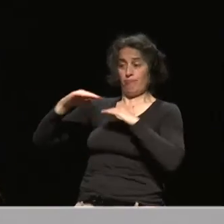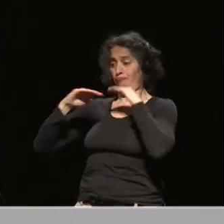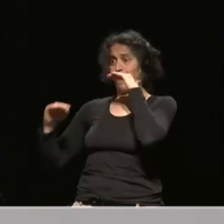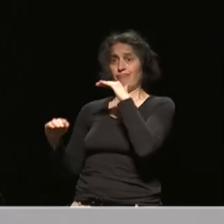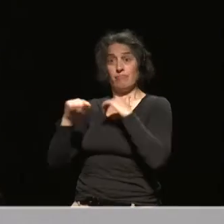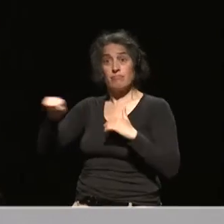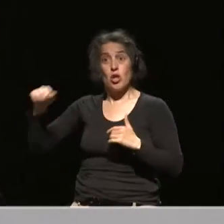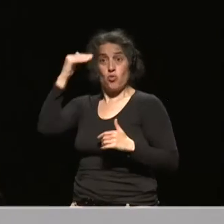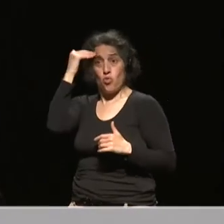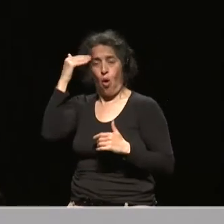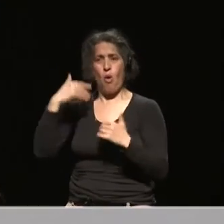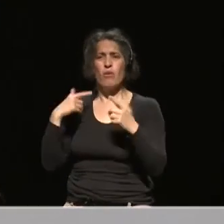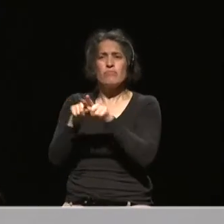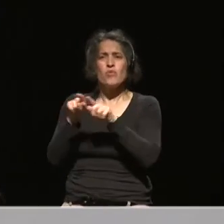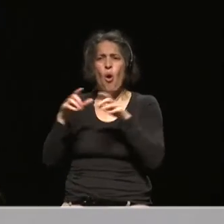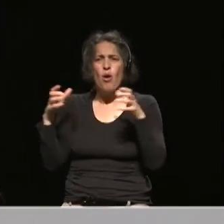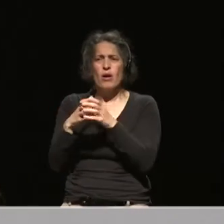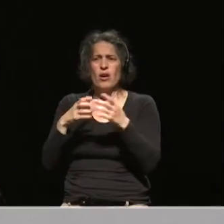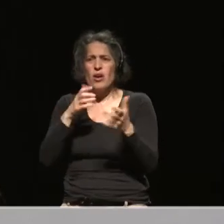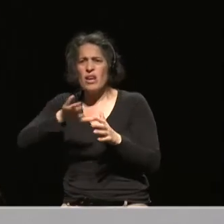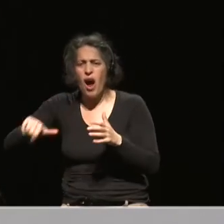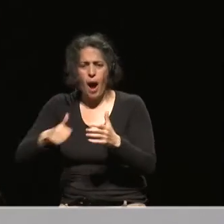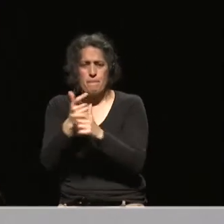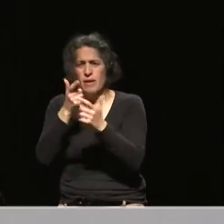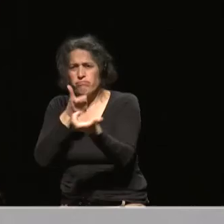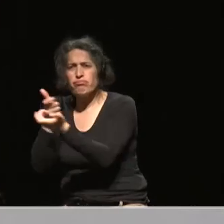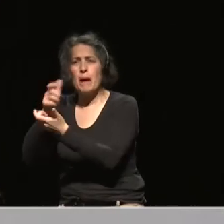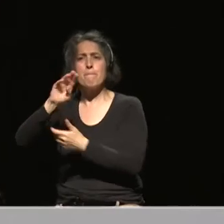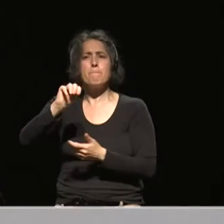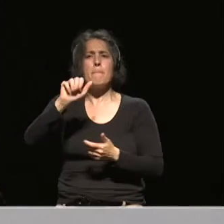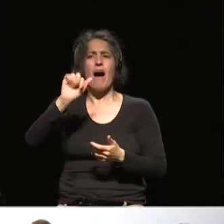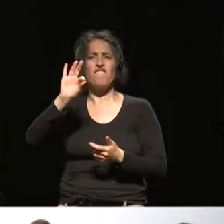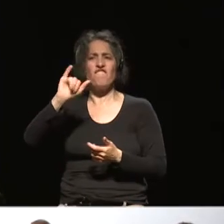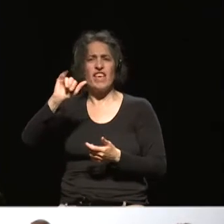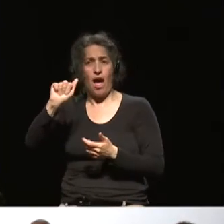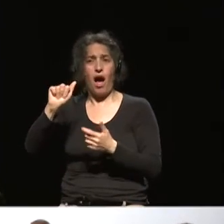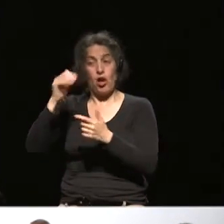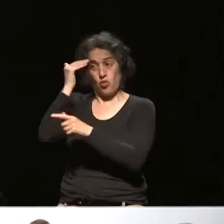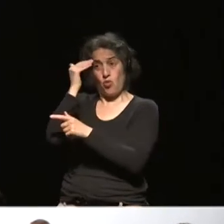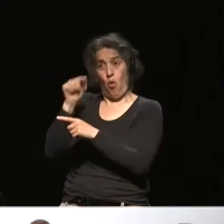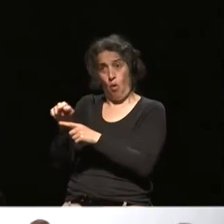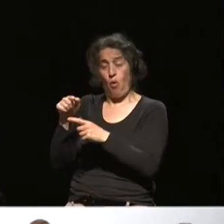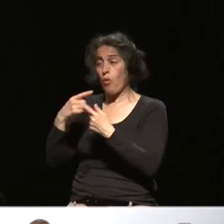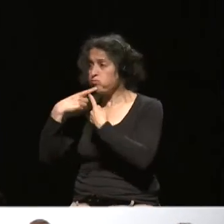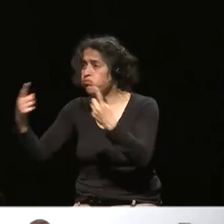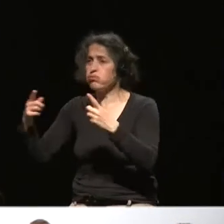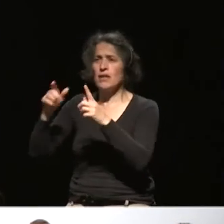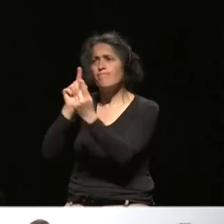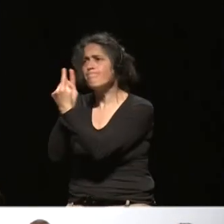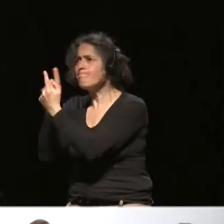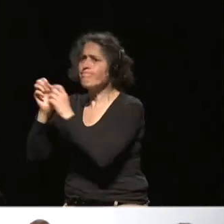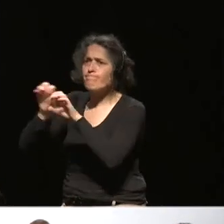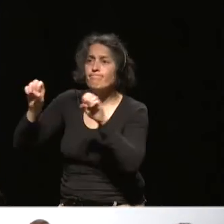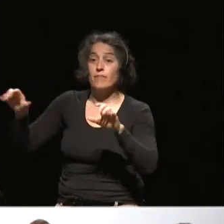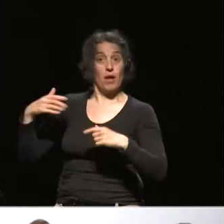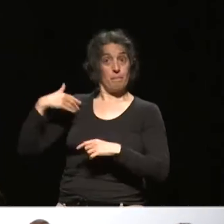and the organized crime in the public procurements. And that means corruption as well. And you know, the fact that at 16 years old,